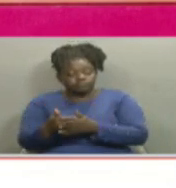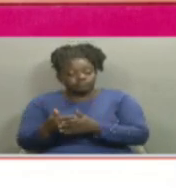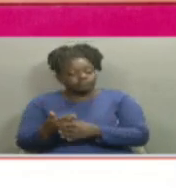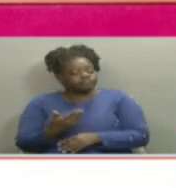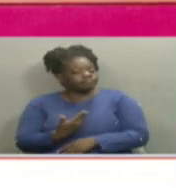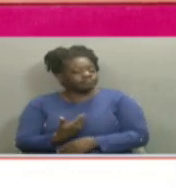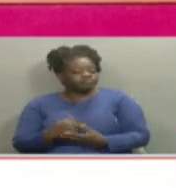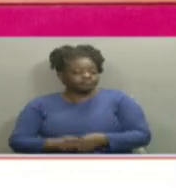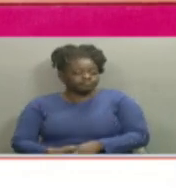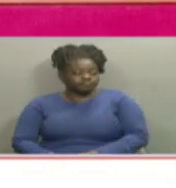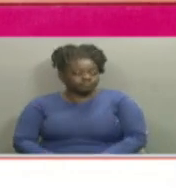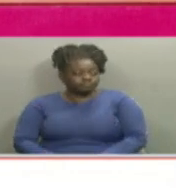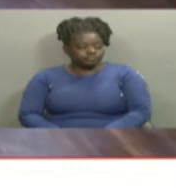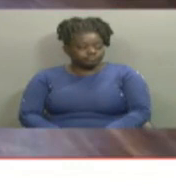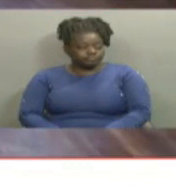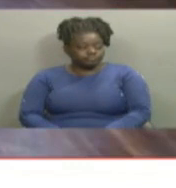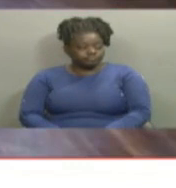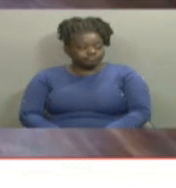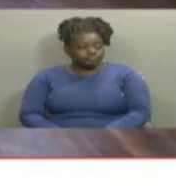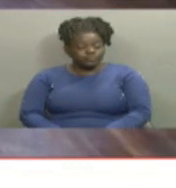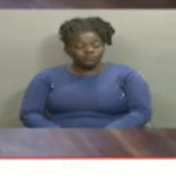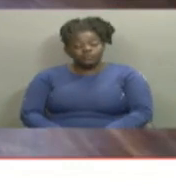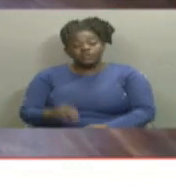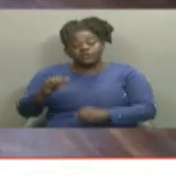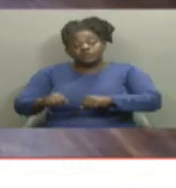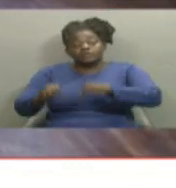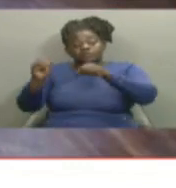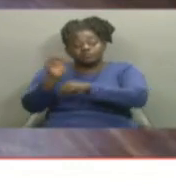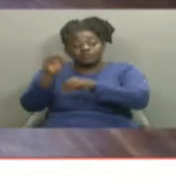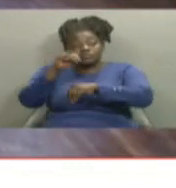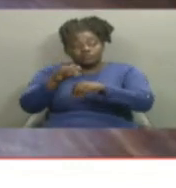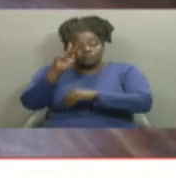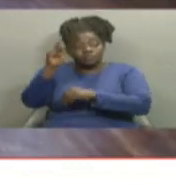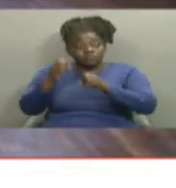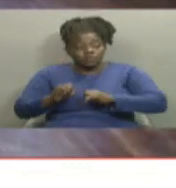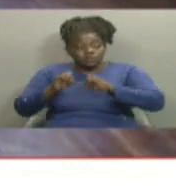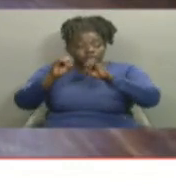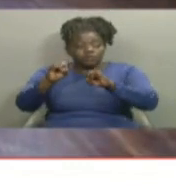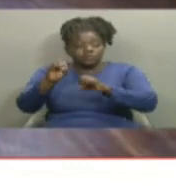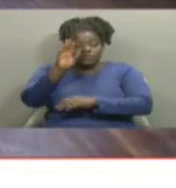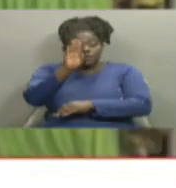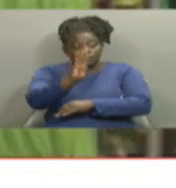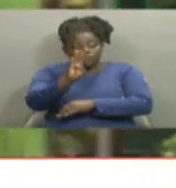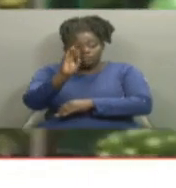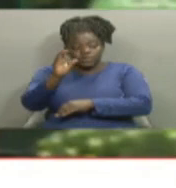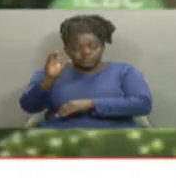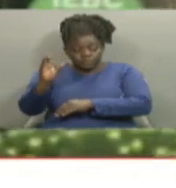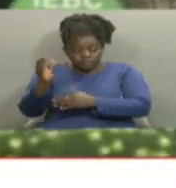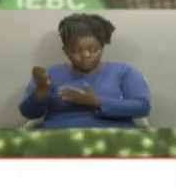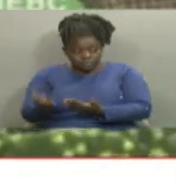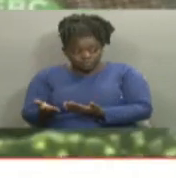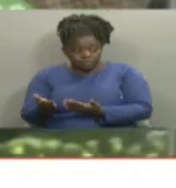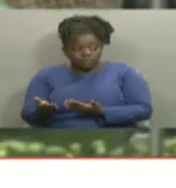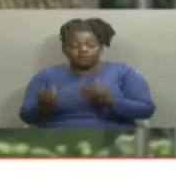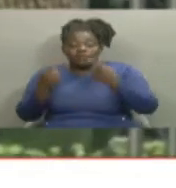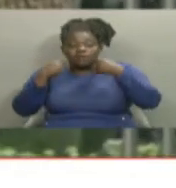kabatuwe ebisinga kaawo. Sente wakachike vyo kulonde Kenya ka Independent Electoral and Boundaries Commission wafula